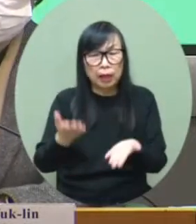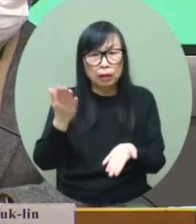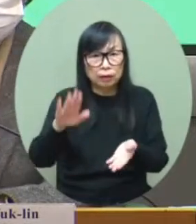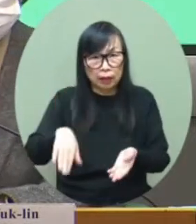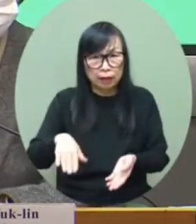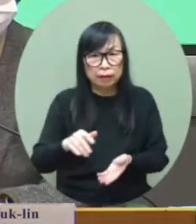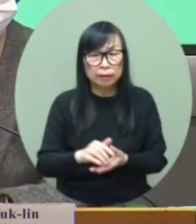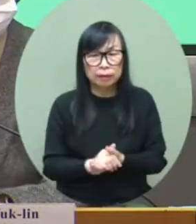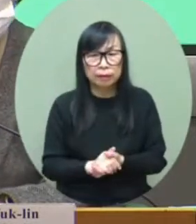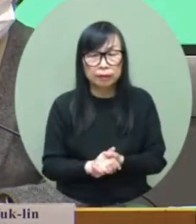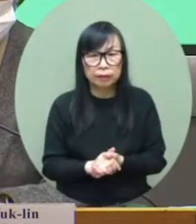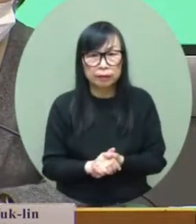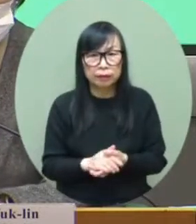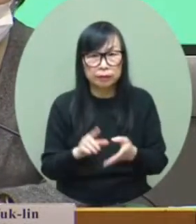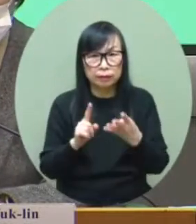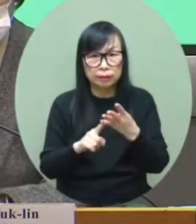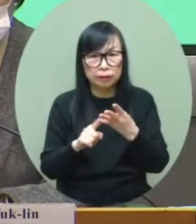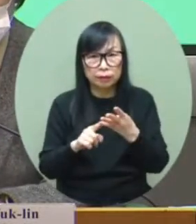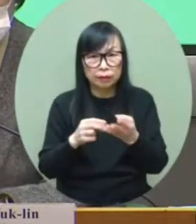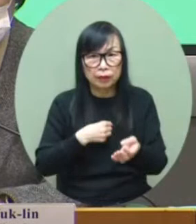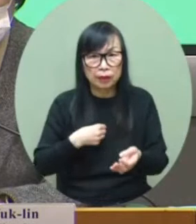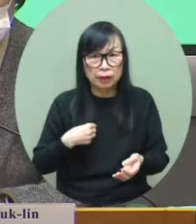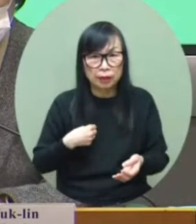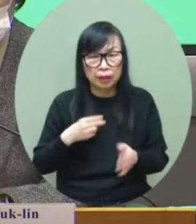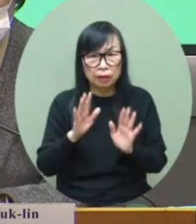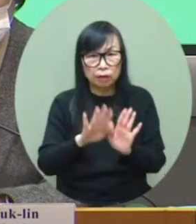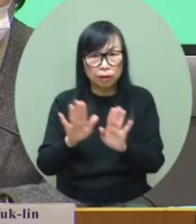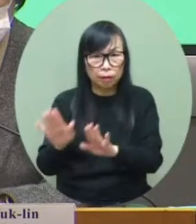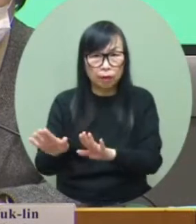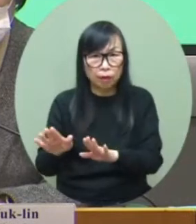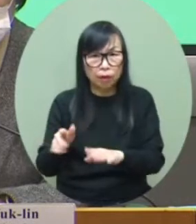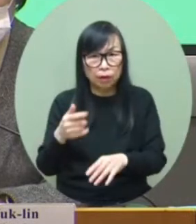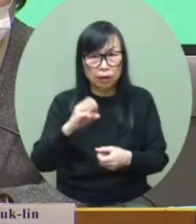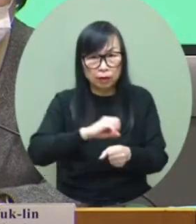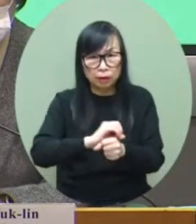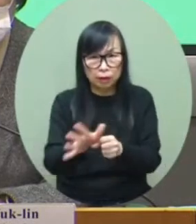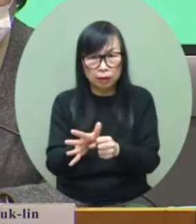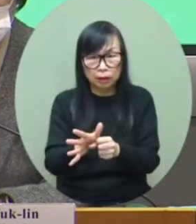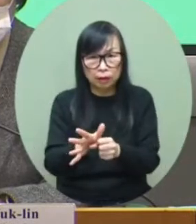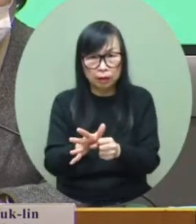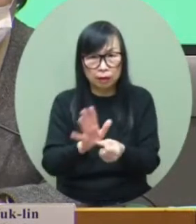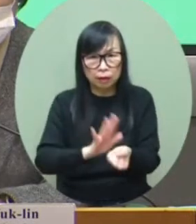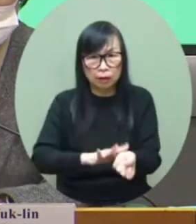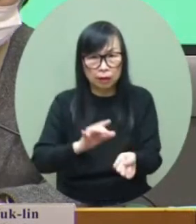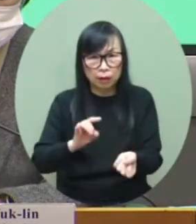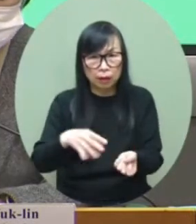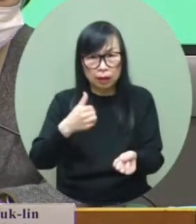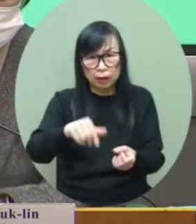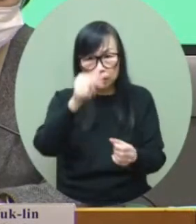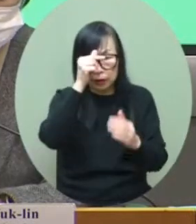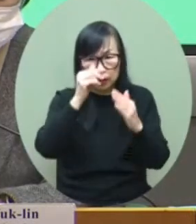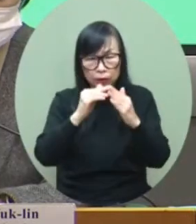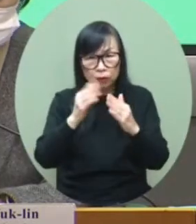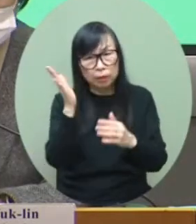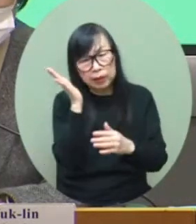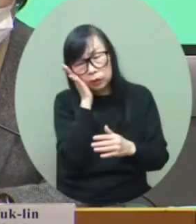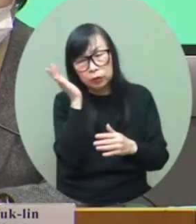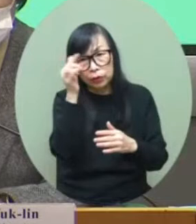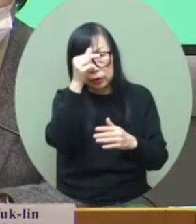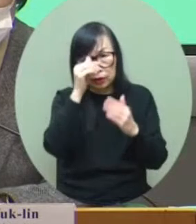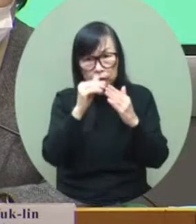mainland travelers have a lower risk. in terms of public health